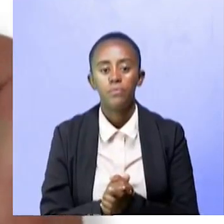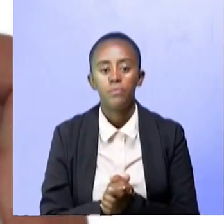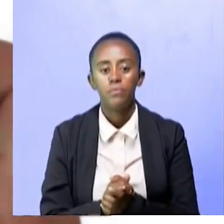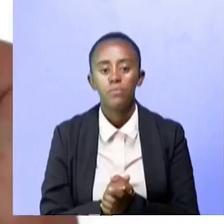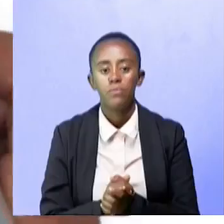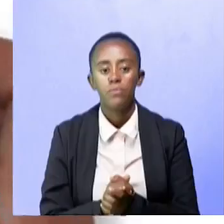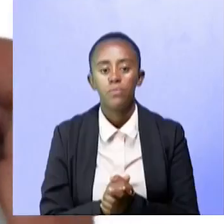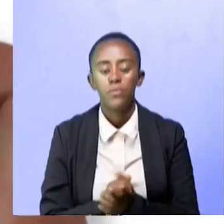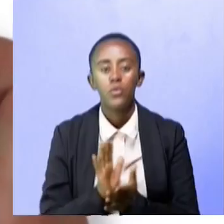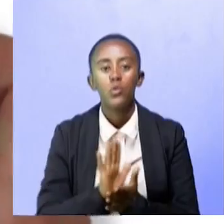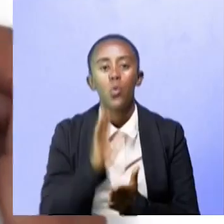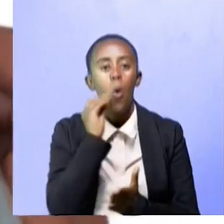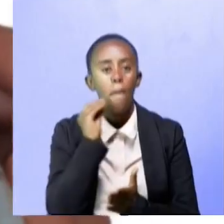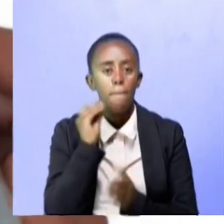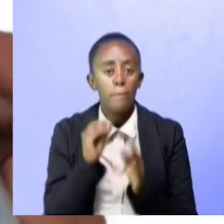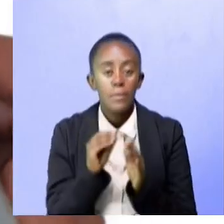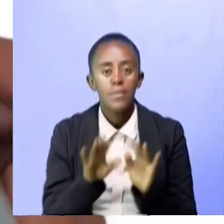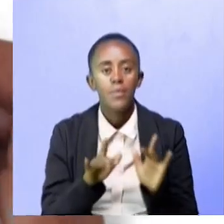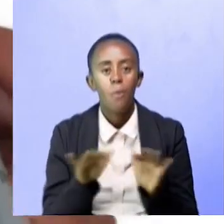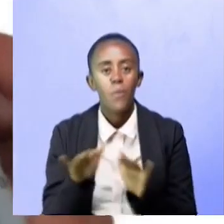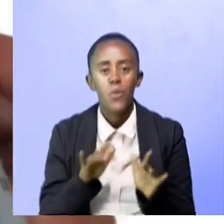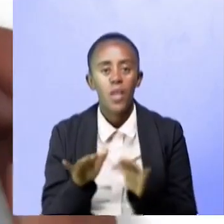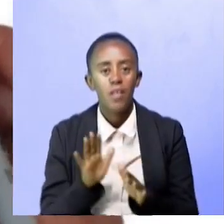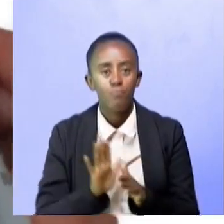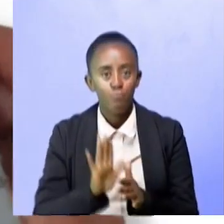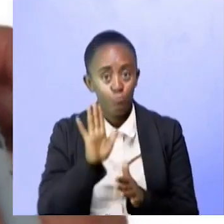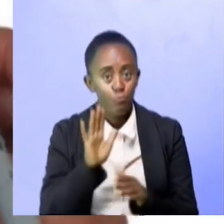your computer.